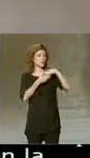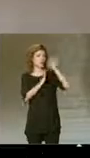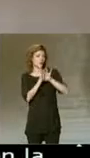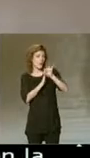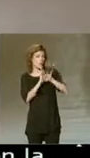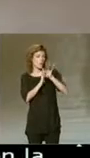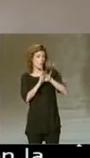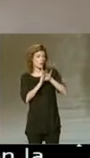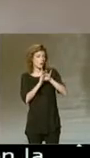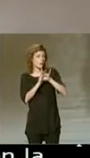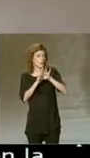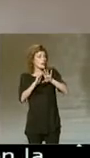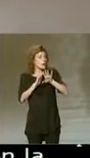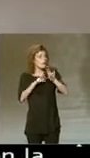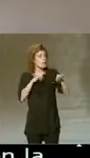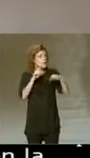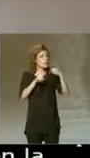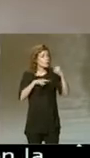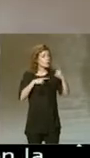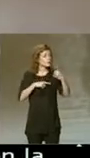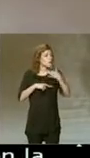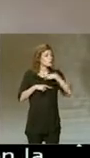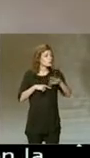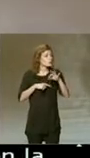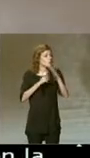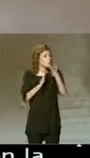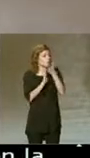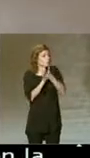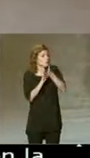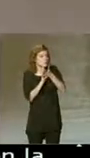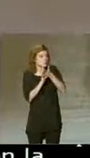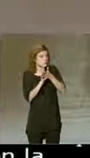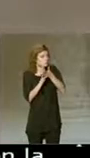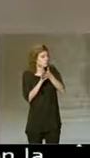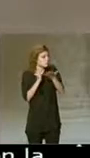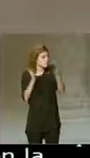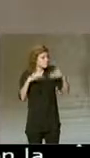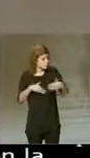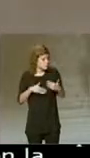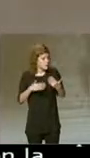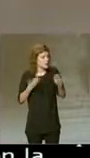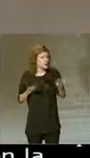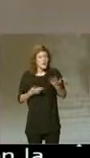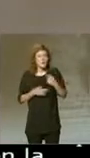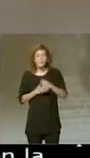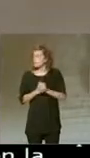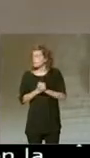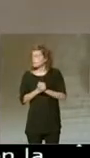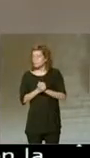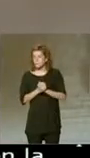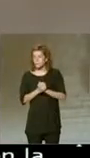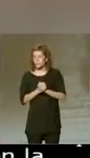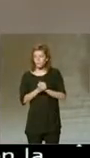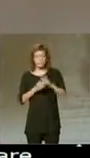the software layer and not to be too dependent on the hardware layer.